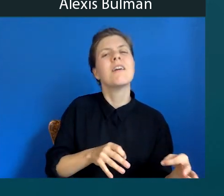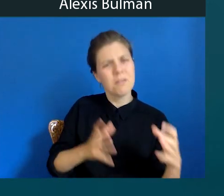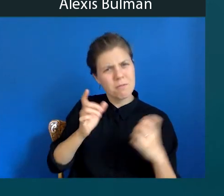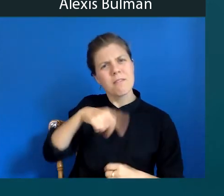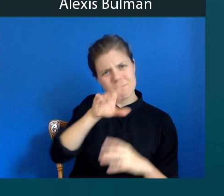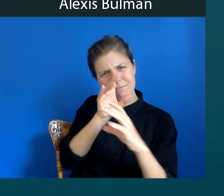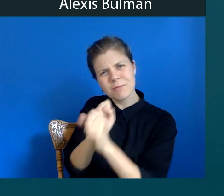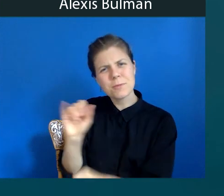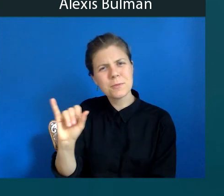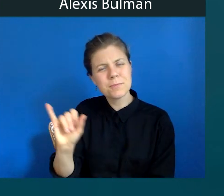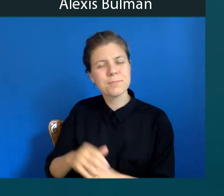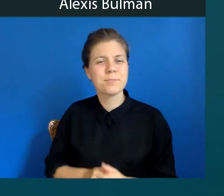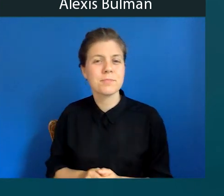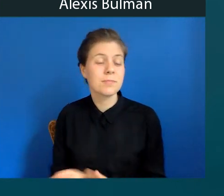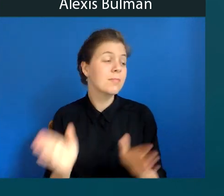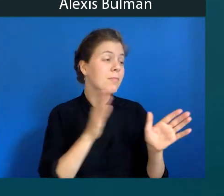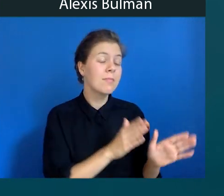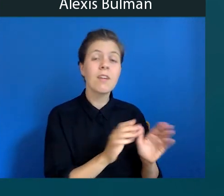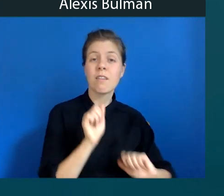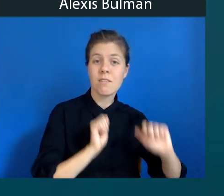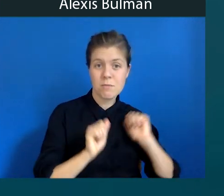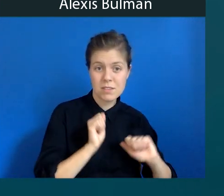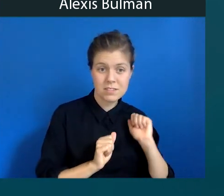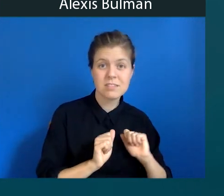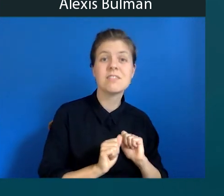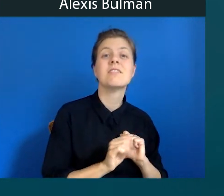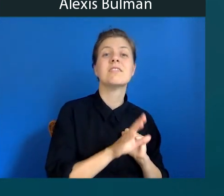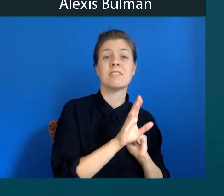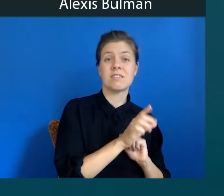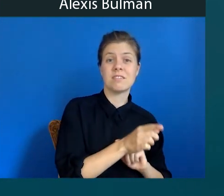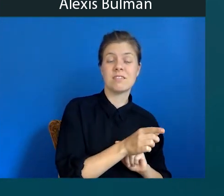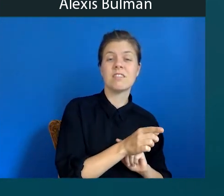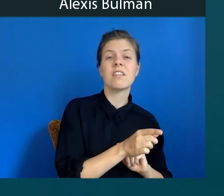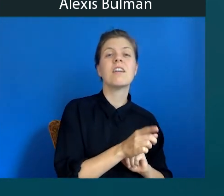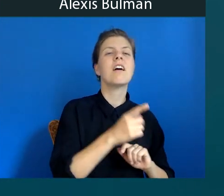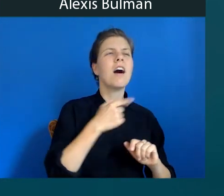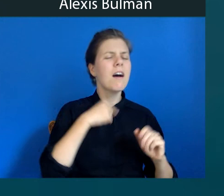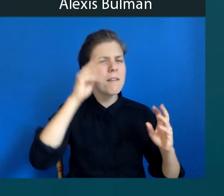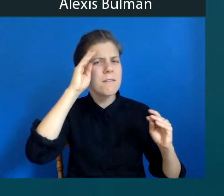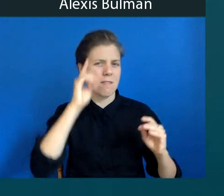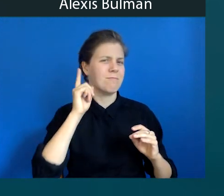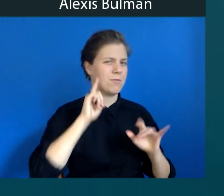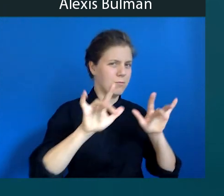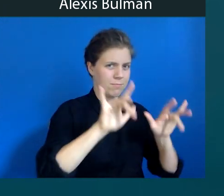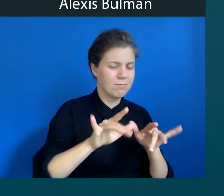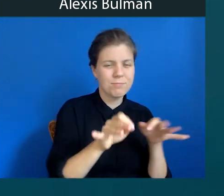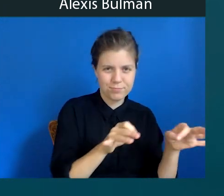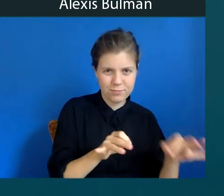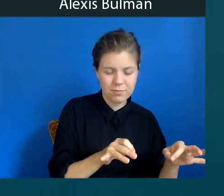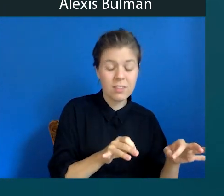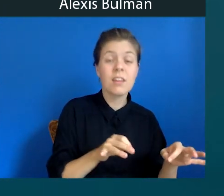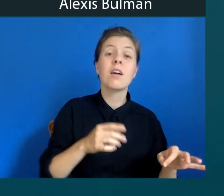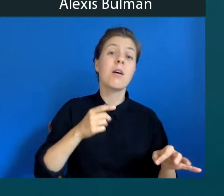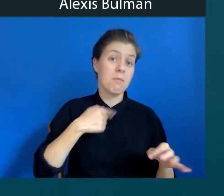I researched audio description extensively, and then I attempted to write, voice, record, and edit the